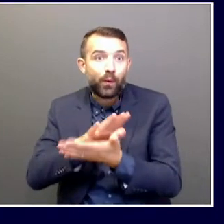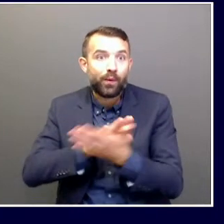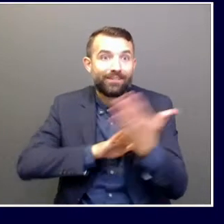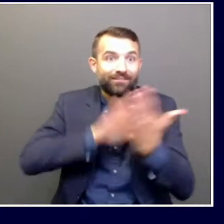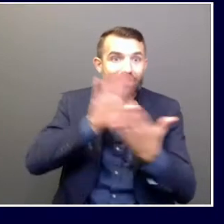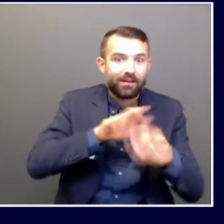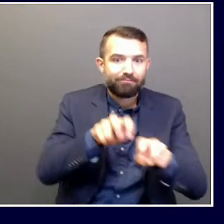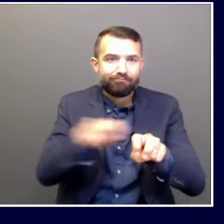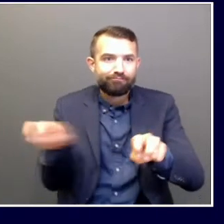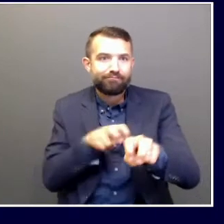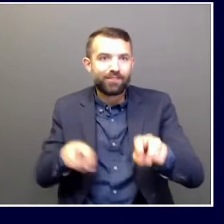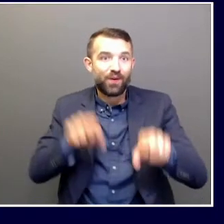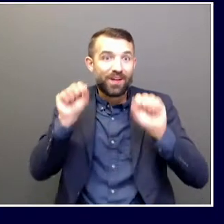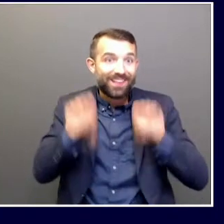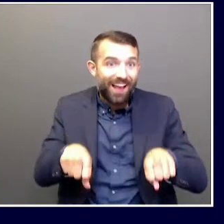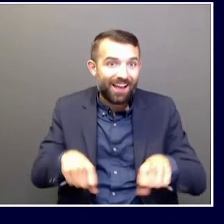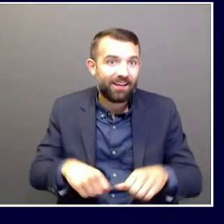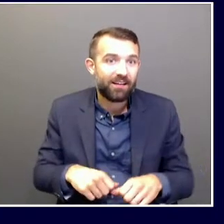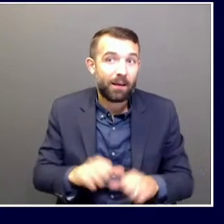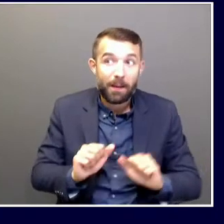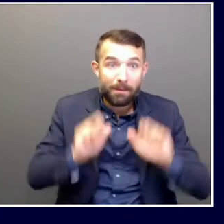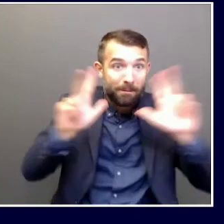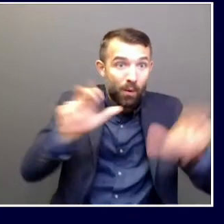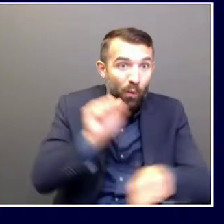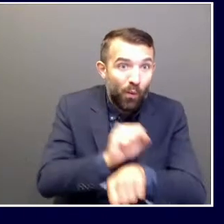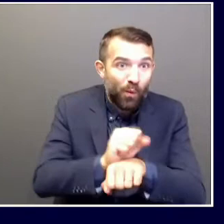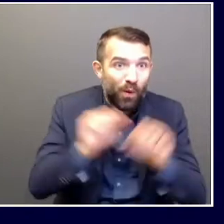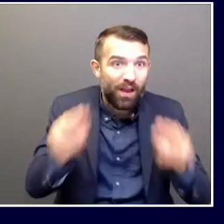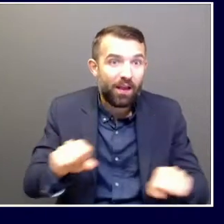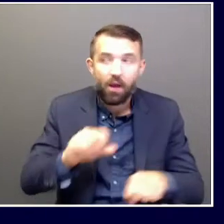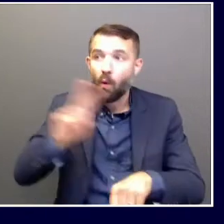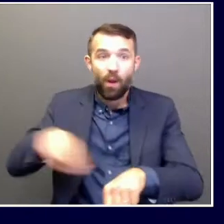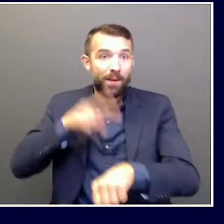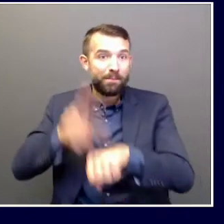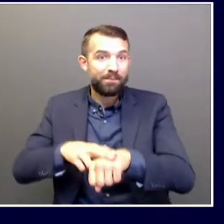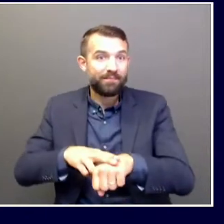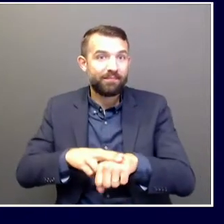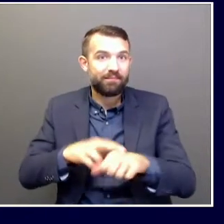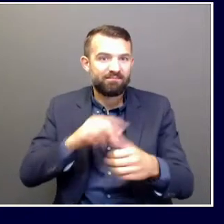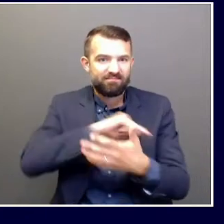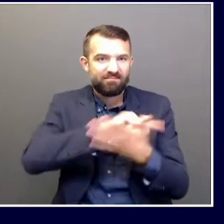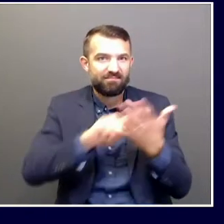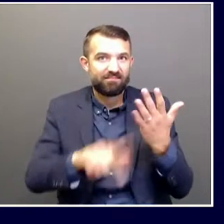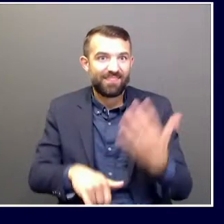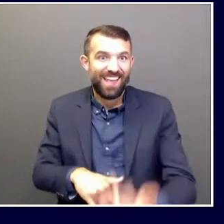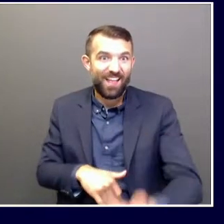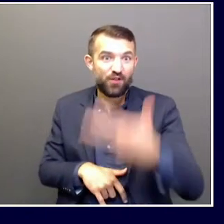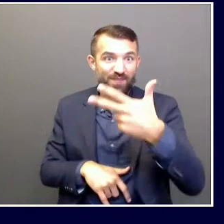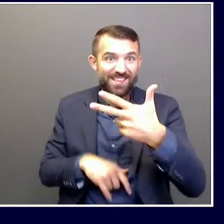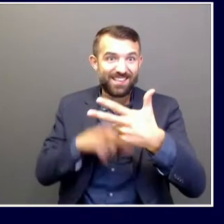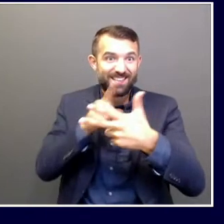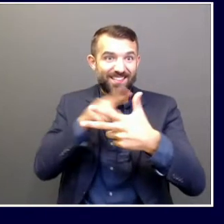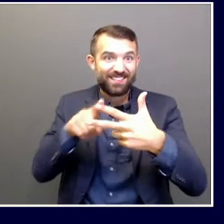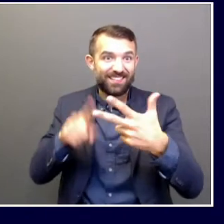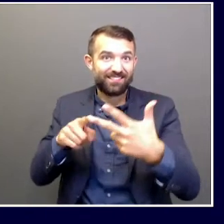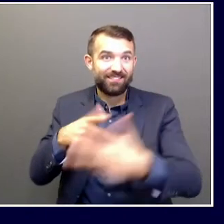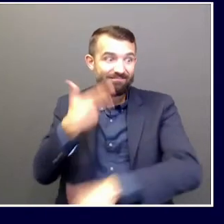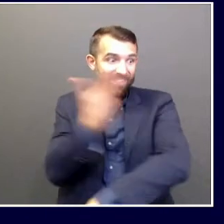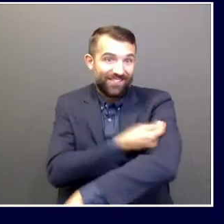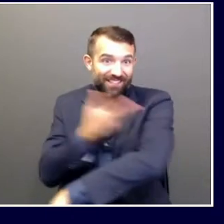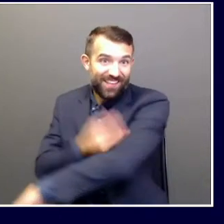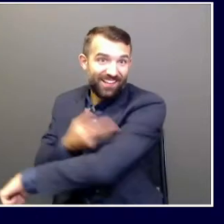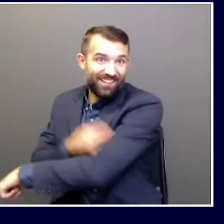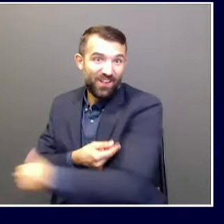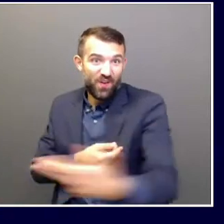normal again. And today we have 3 vaccines, and they are safe, they are